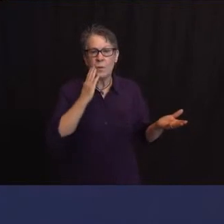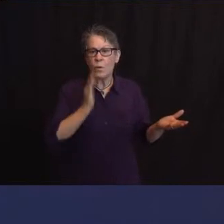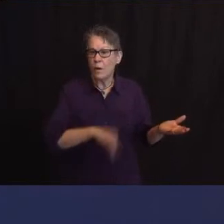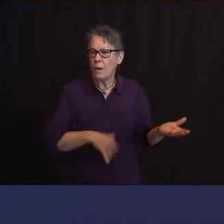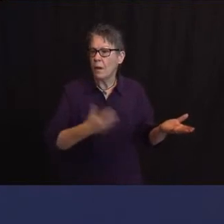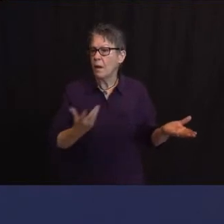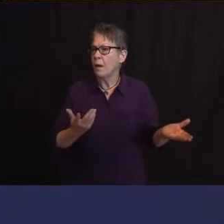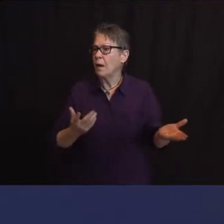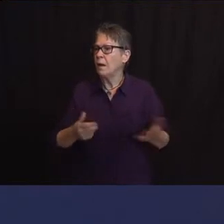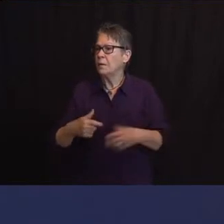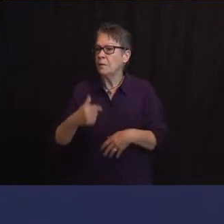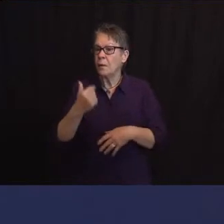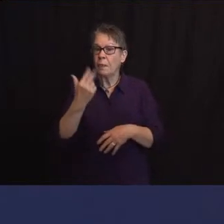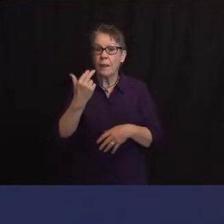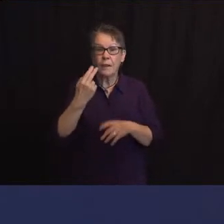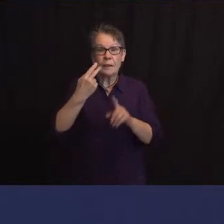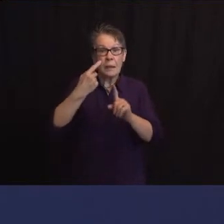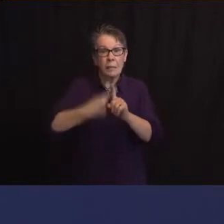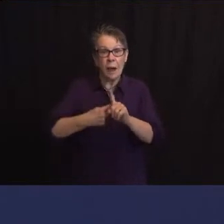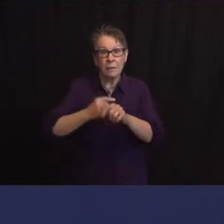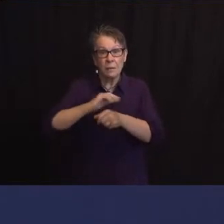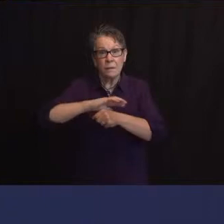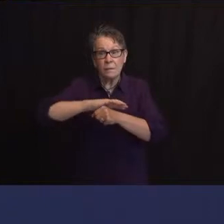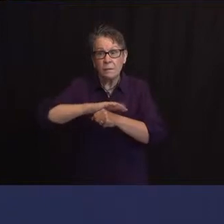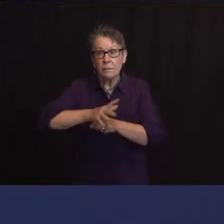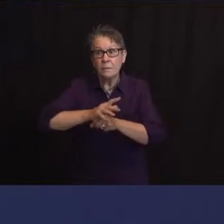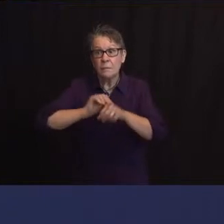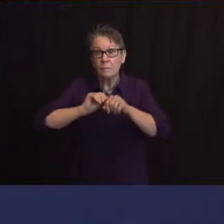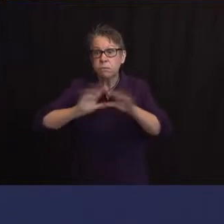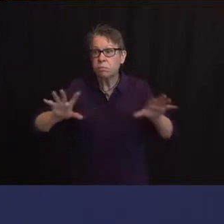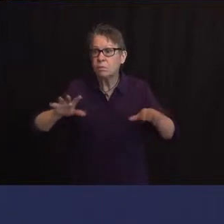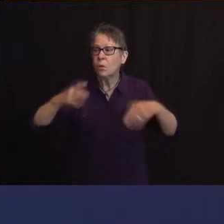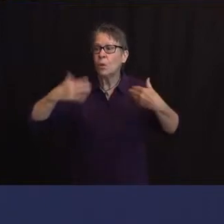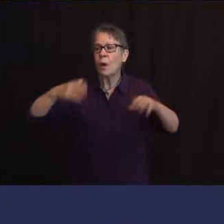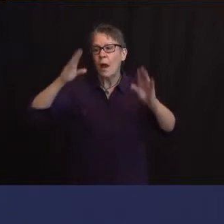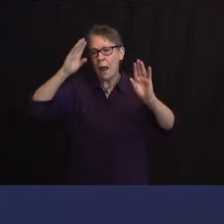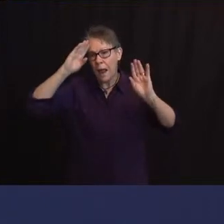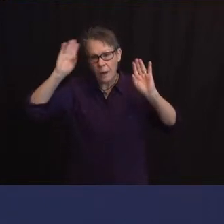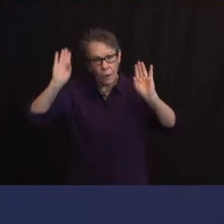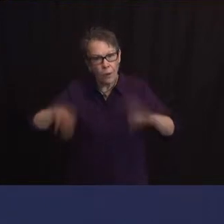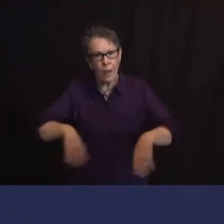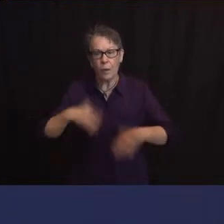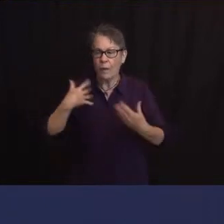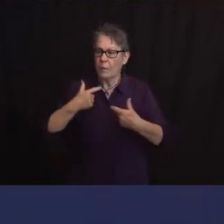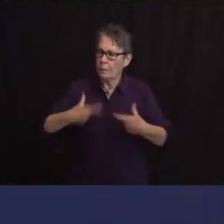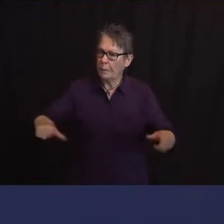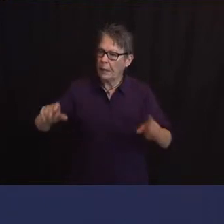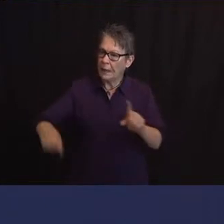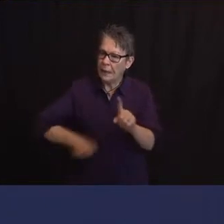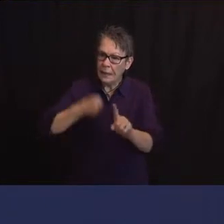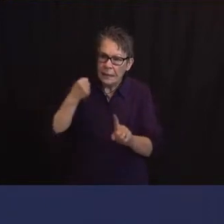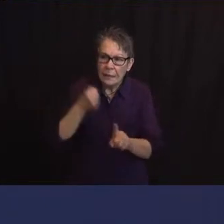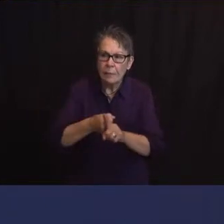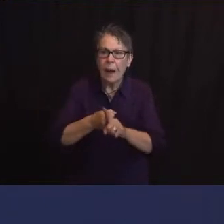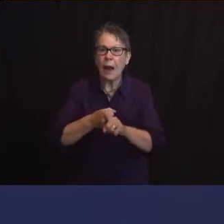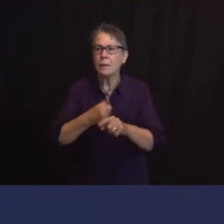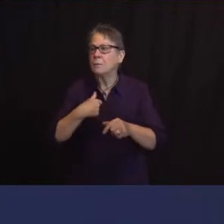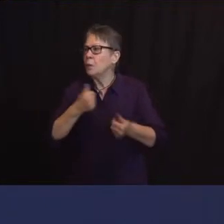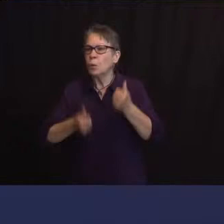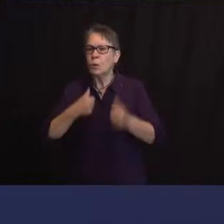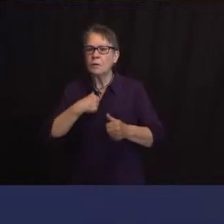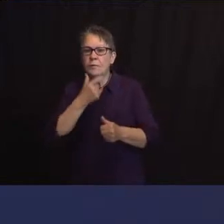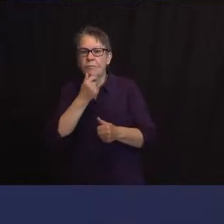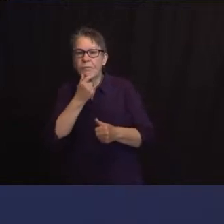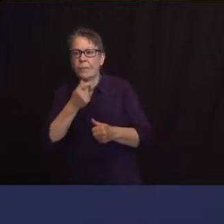to have on the generations to come for decades, right? Whether it pulls people toward or